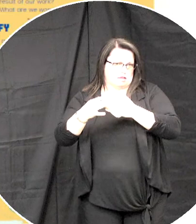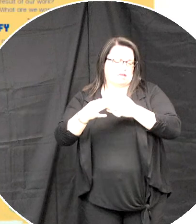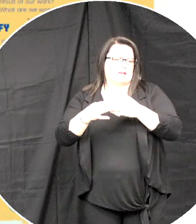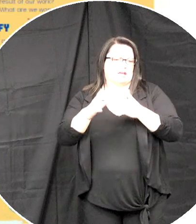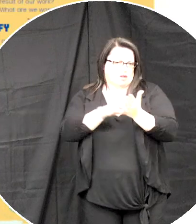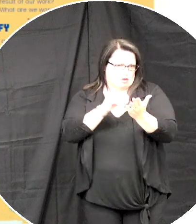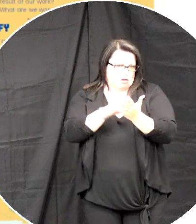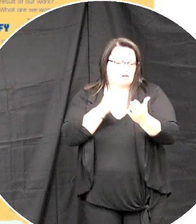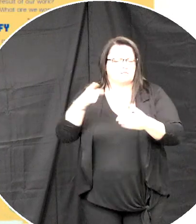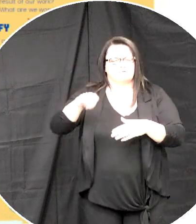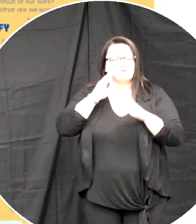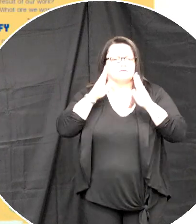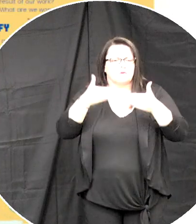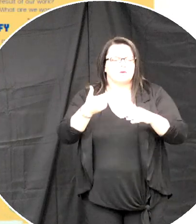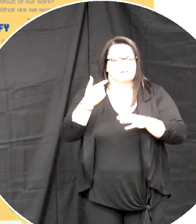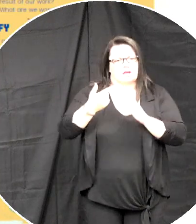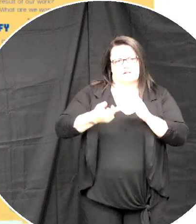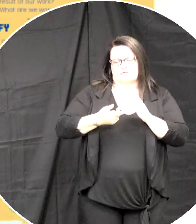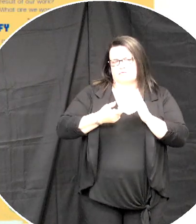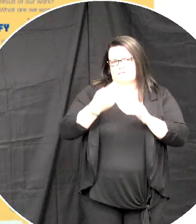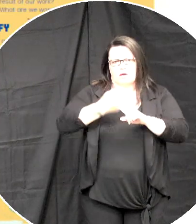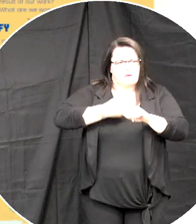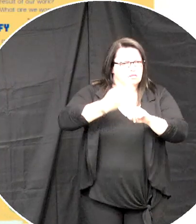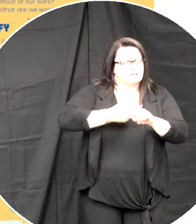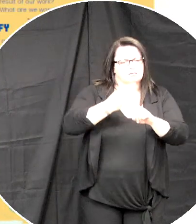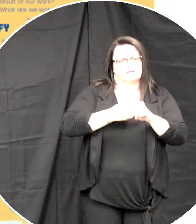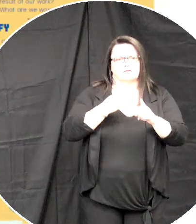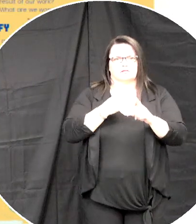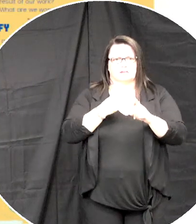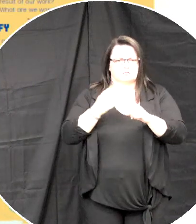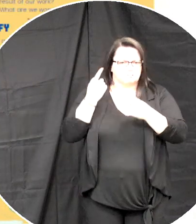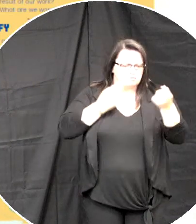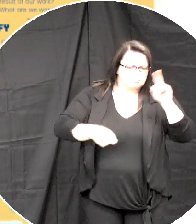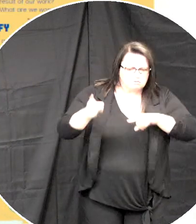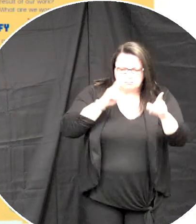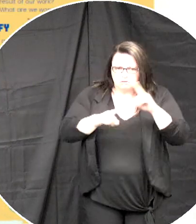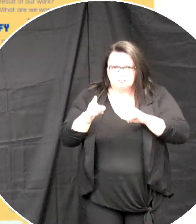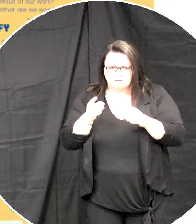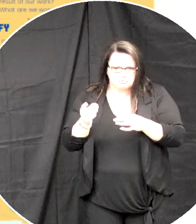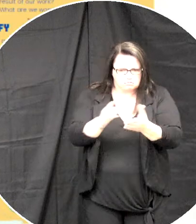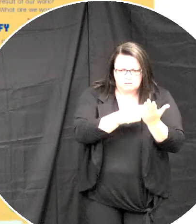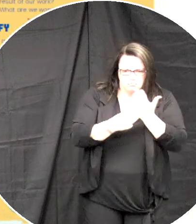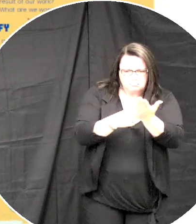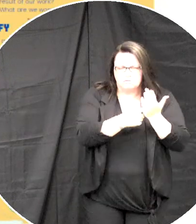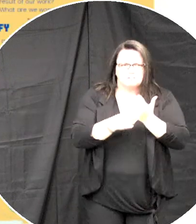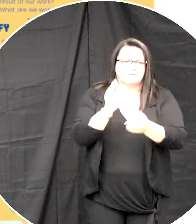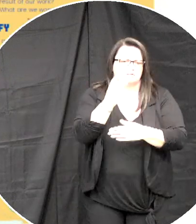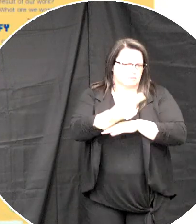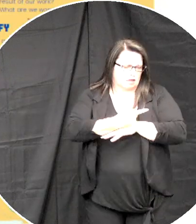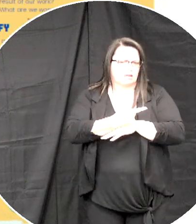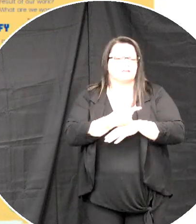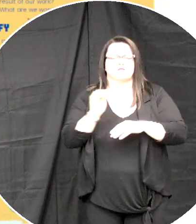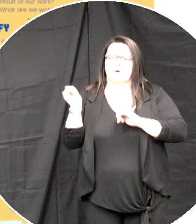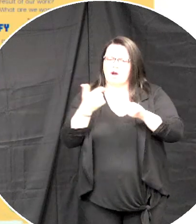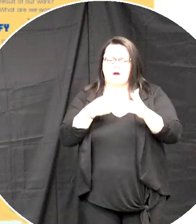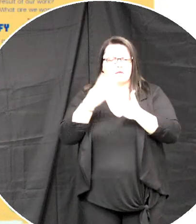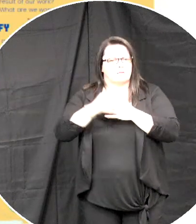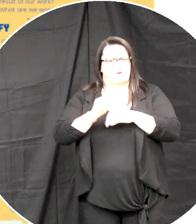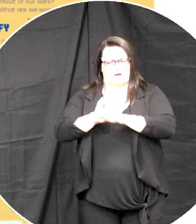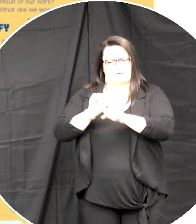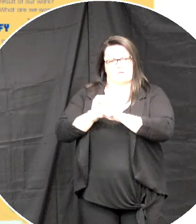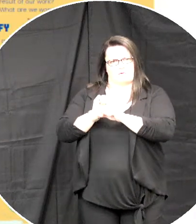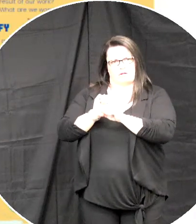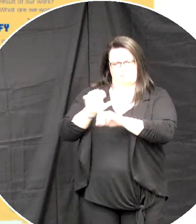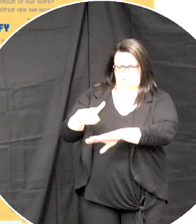monthly collaboration days that focused on building capacity and developing coherence. So all programs work was set aside, and on